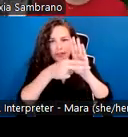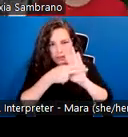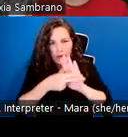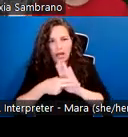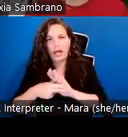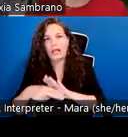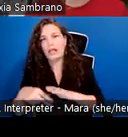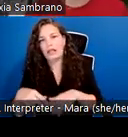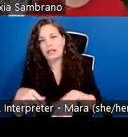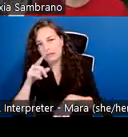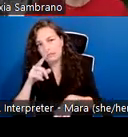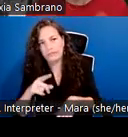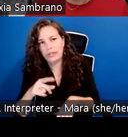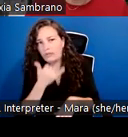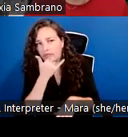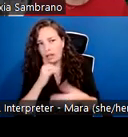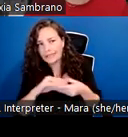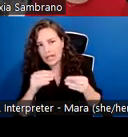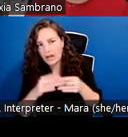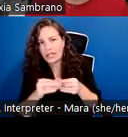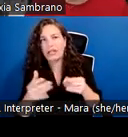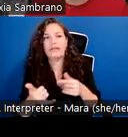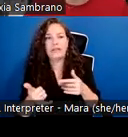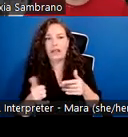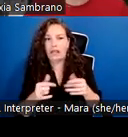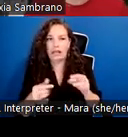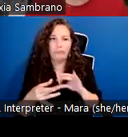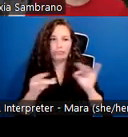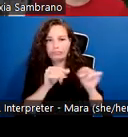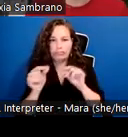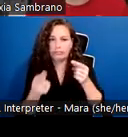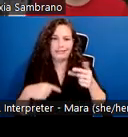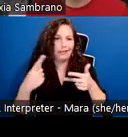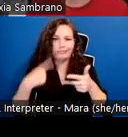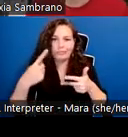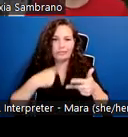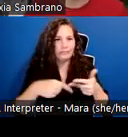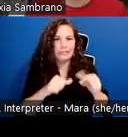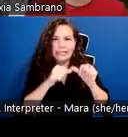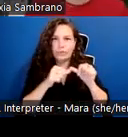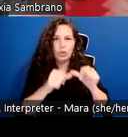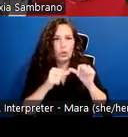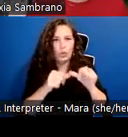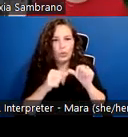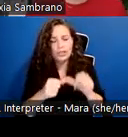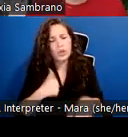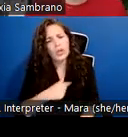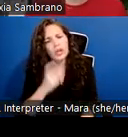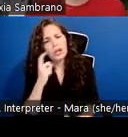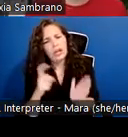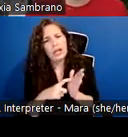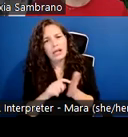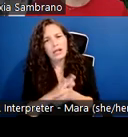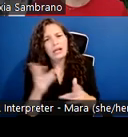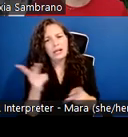cycle over and over again. So we understand that these issues are intertwined with and exacerbated by different forms of systems